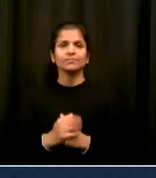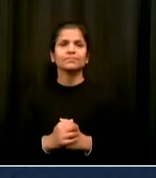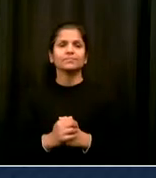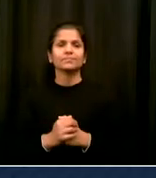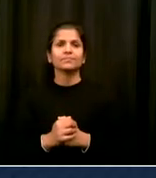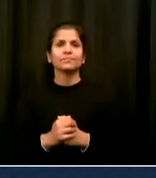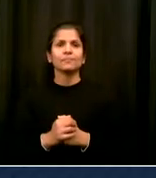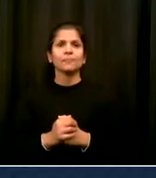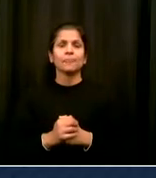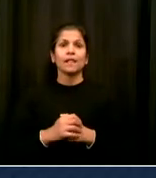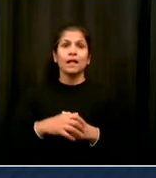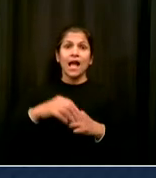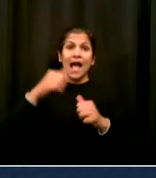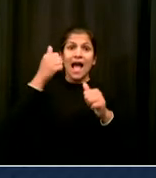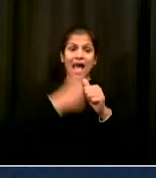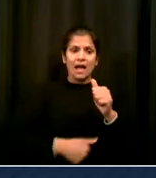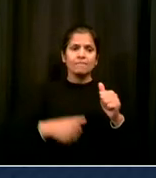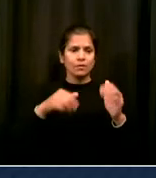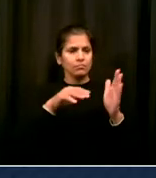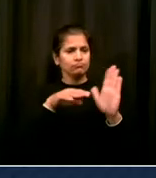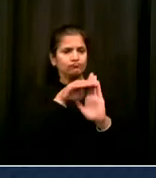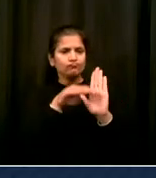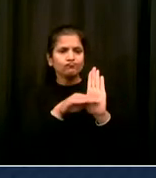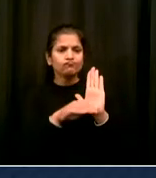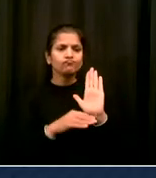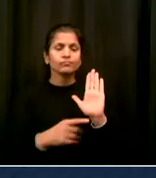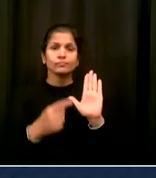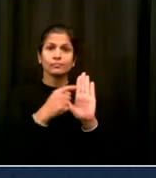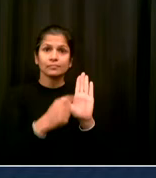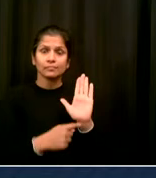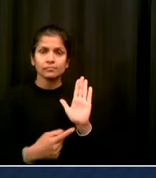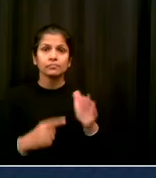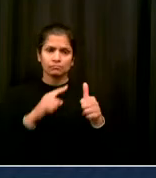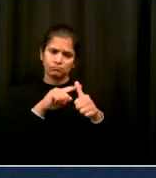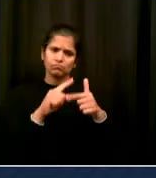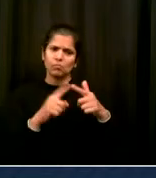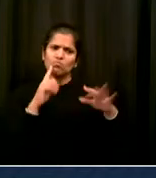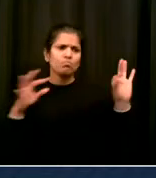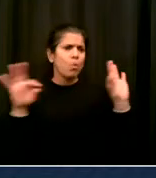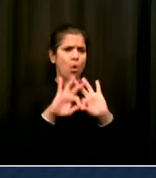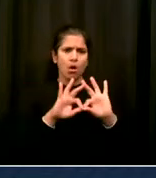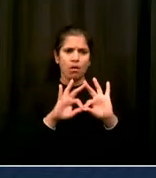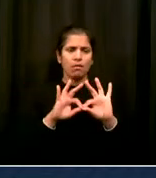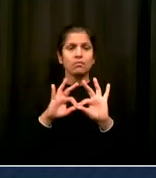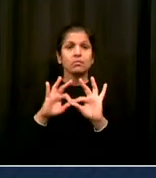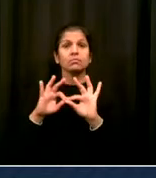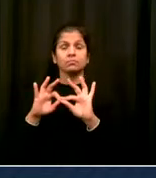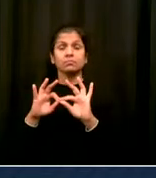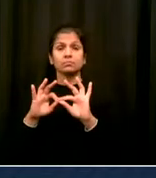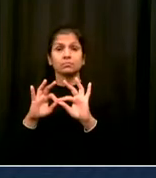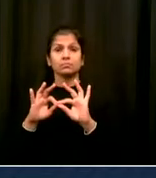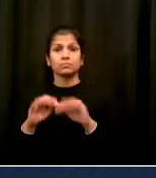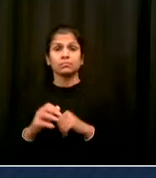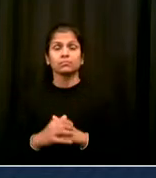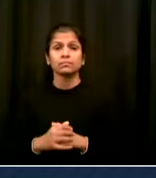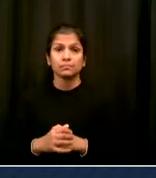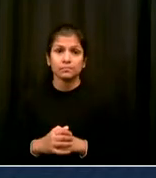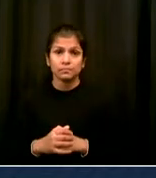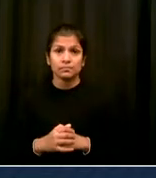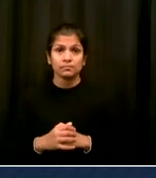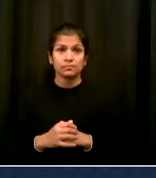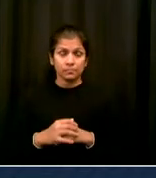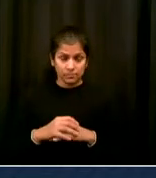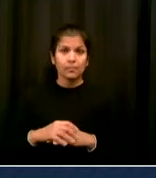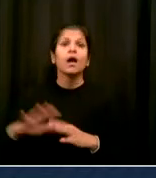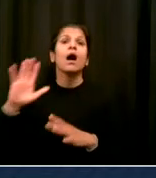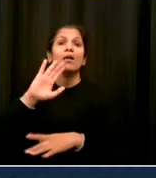much helpful, and that is really moves us forward and helps us think about where we need to go. Each day,